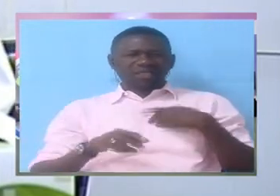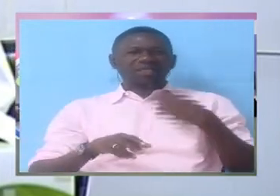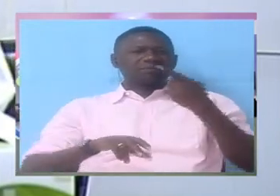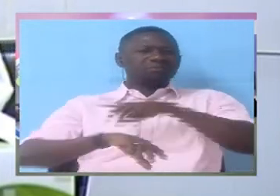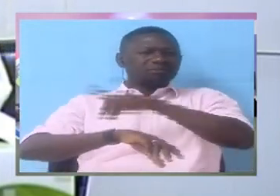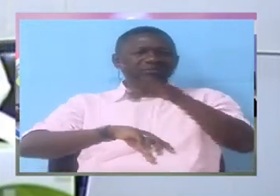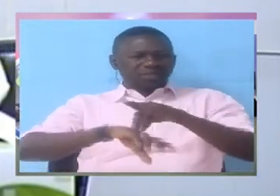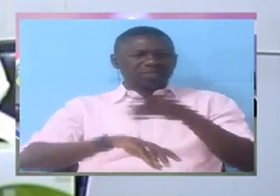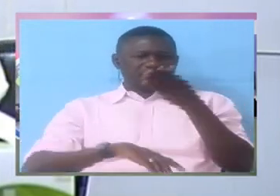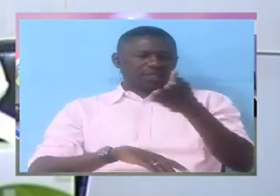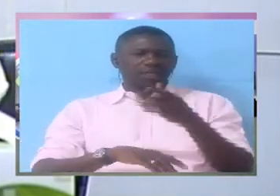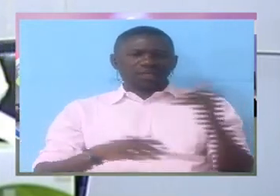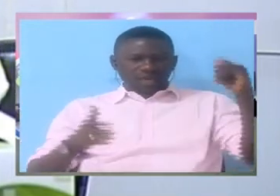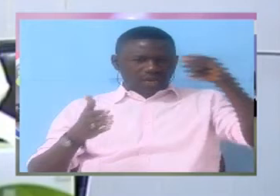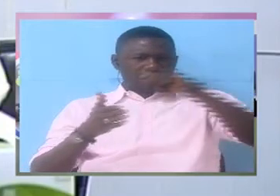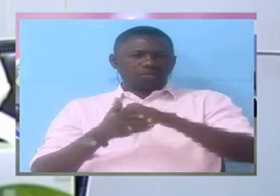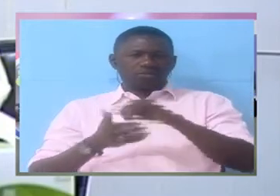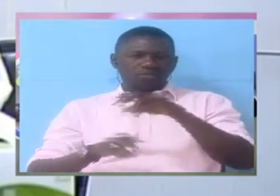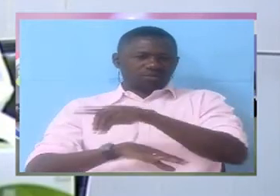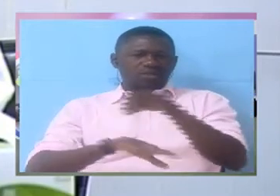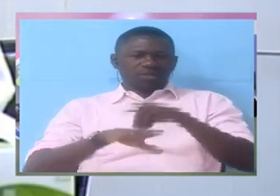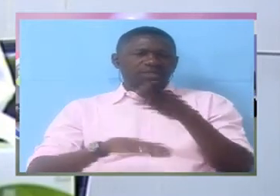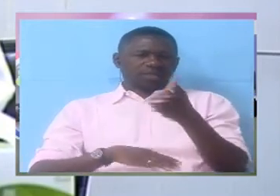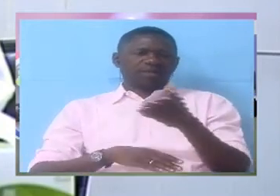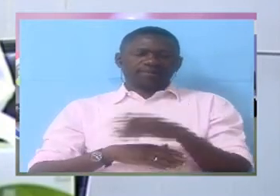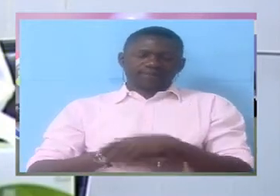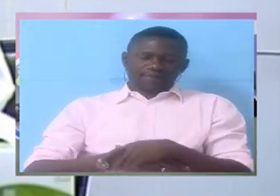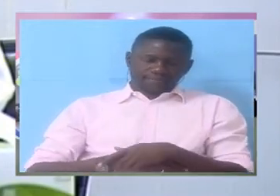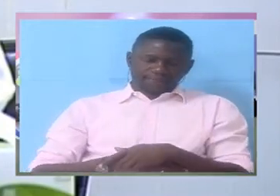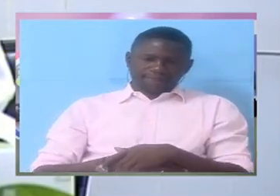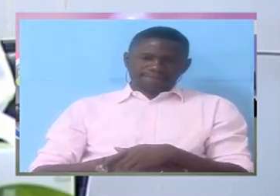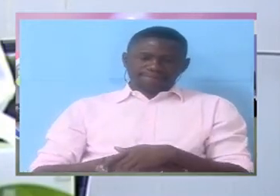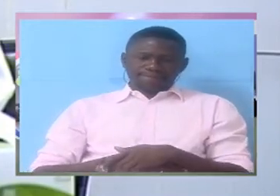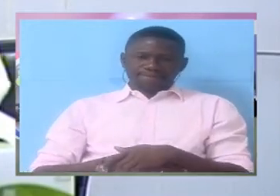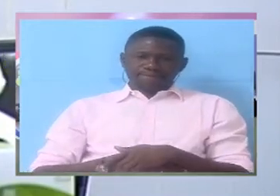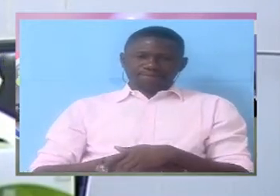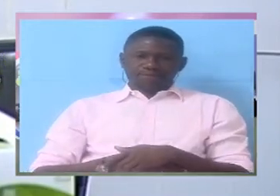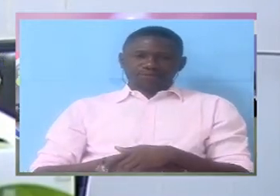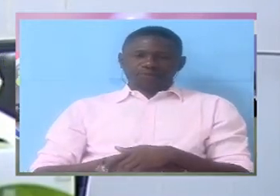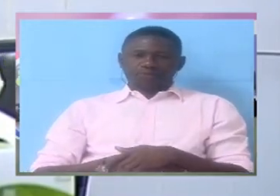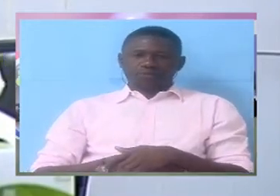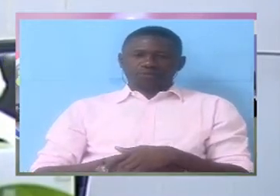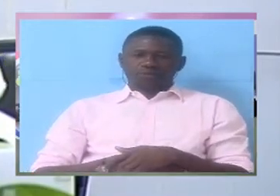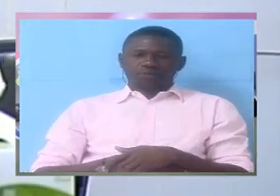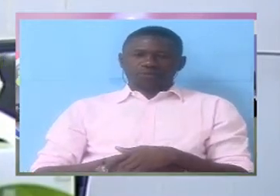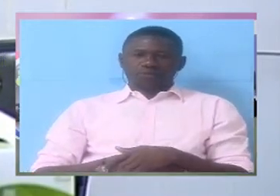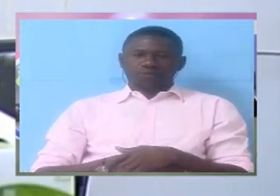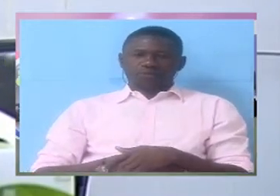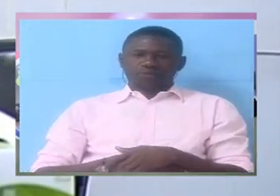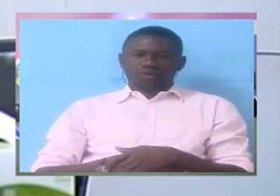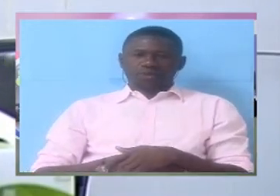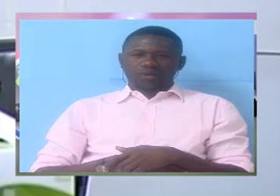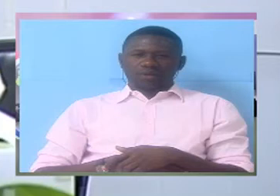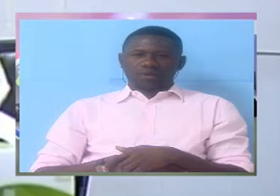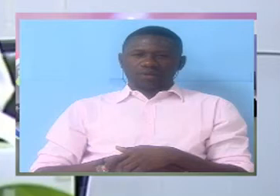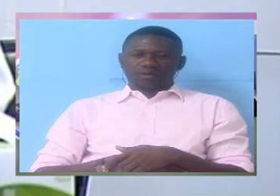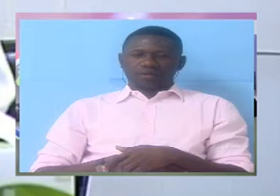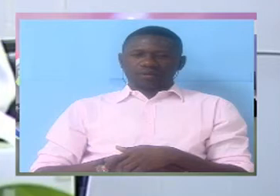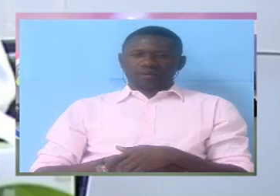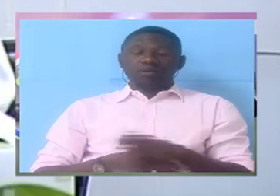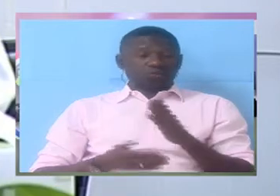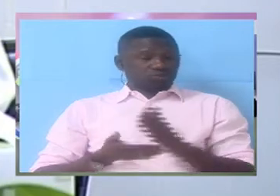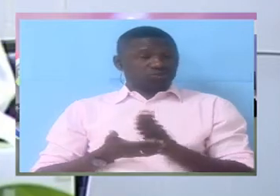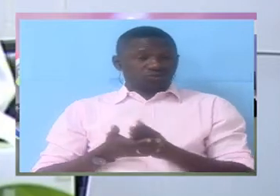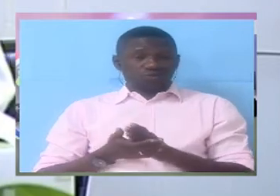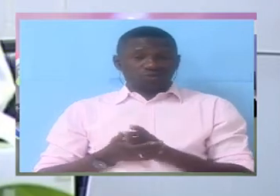Lieutenant Yaya Jammeh je kuluntila jidulato je teroto je. Really, we were all prepared for him.